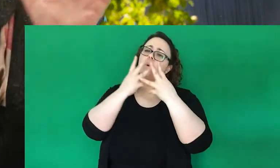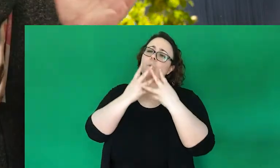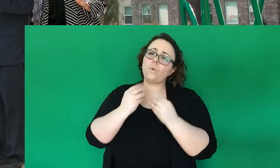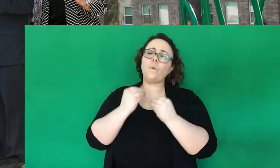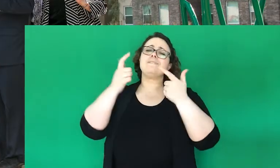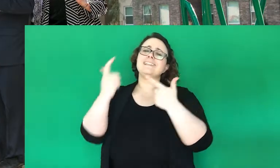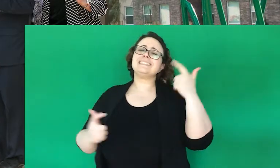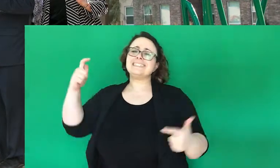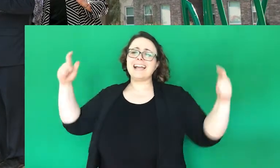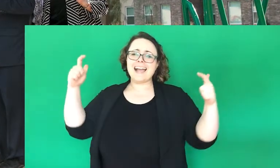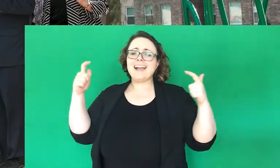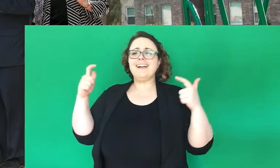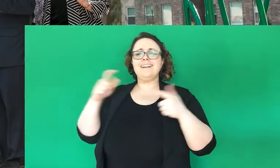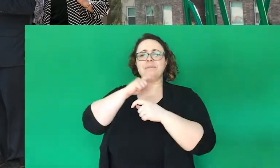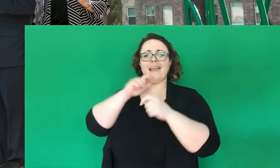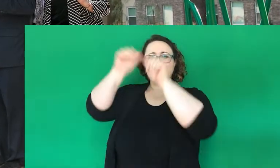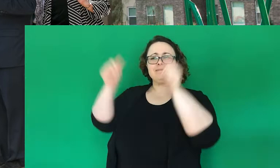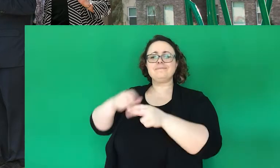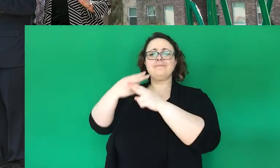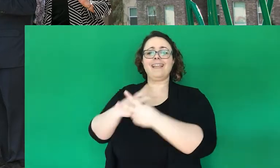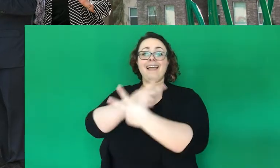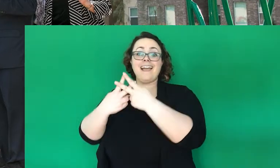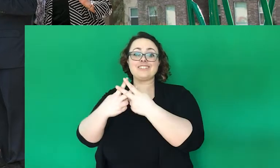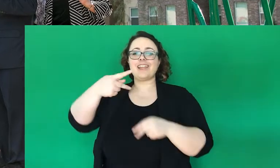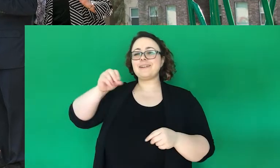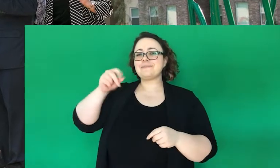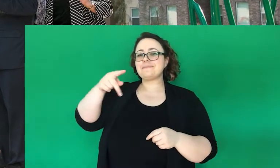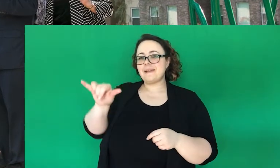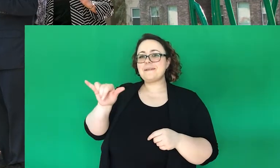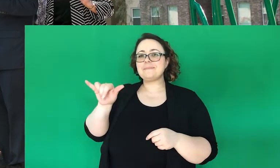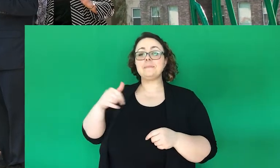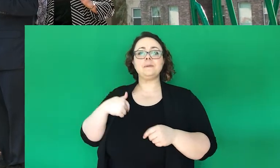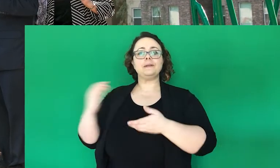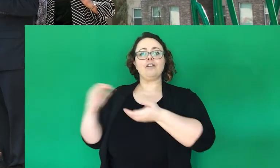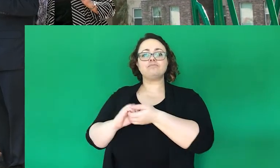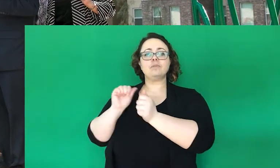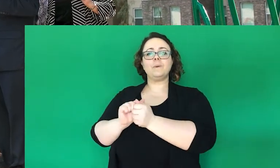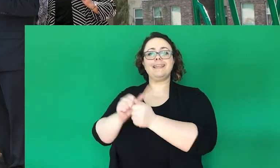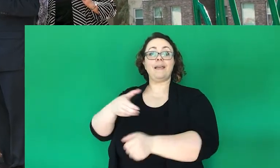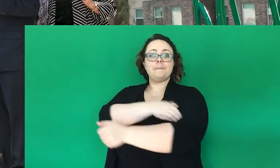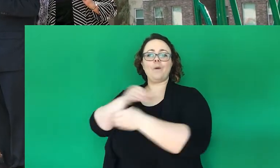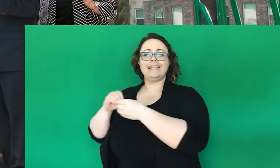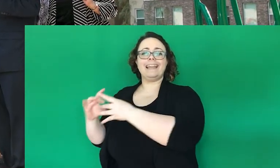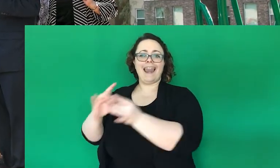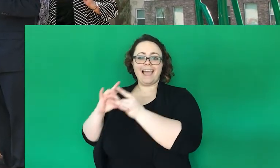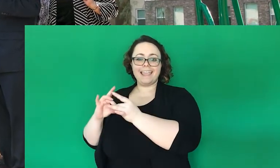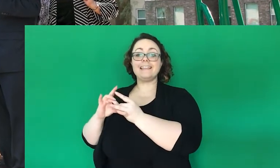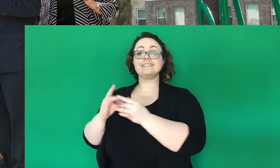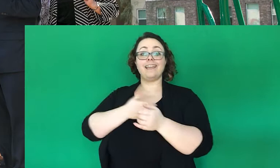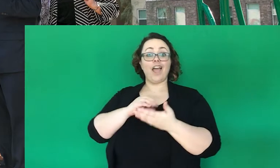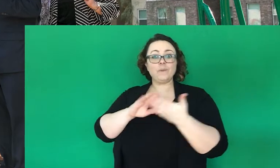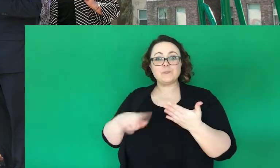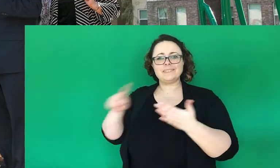We have a beautiful, huge metal sculpture called #Poppy that we did in alliance with the Power